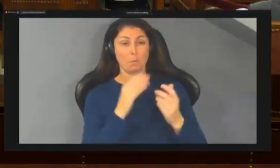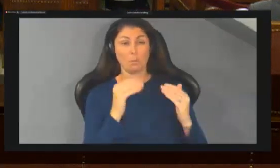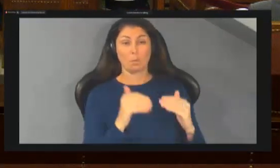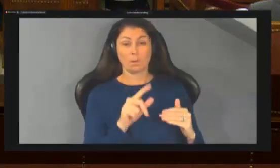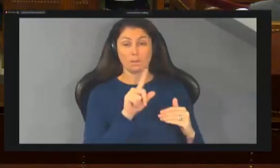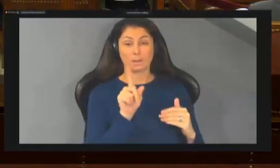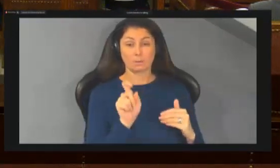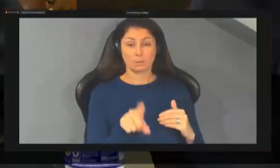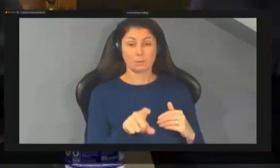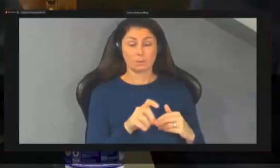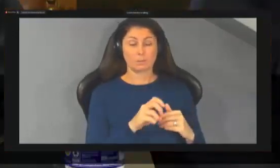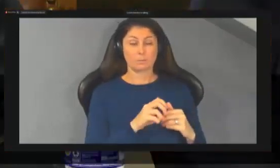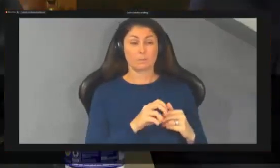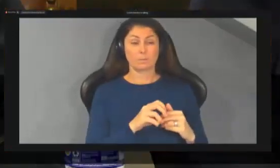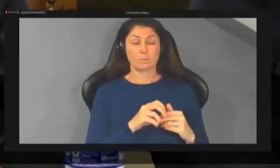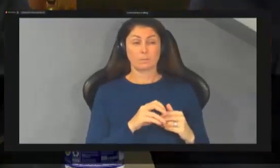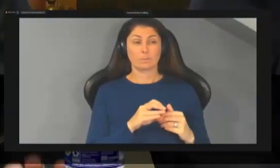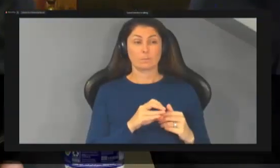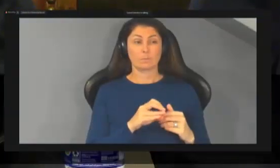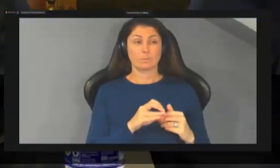this. When